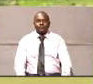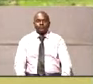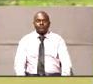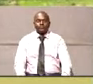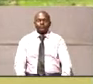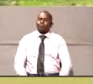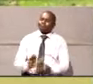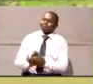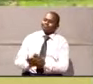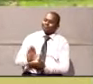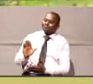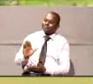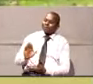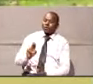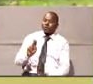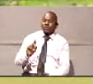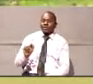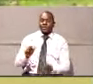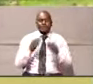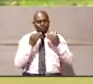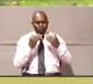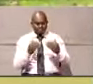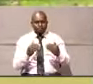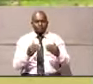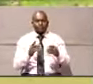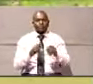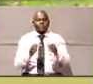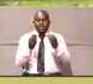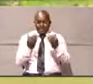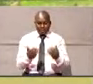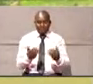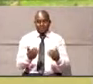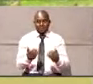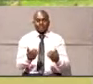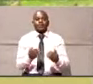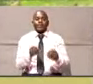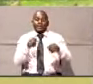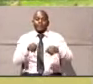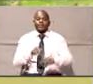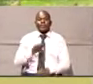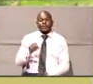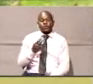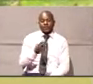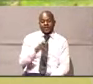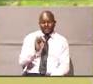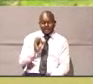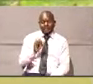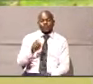A very good evening to you watching UBC TV. Thank you so much for keeping it with us. Now, this day, the 28th